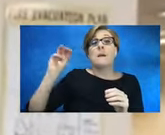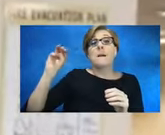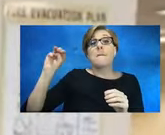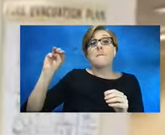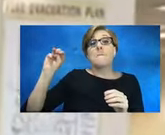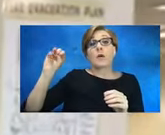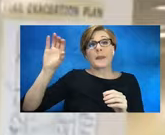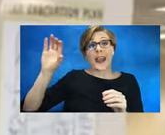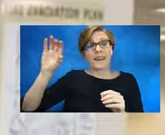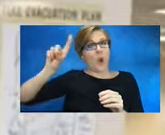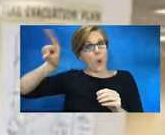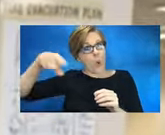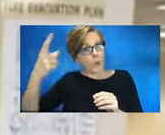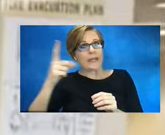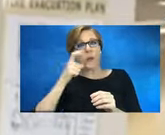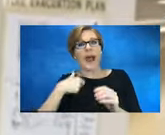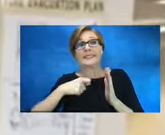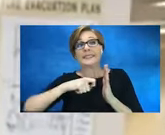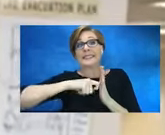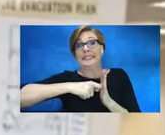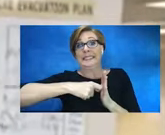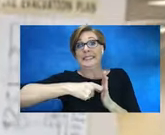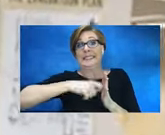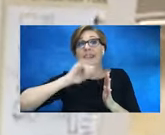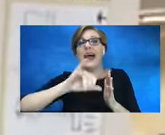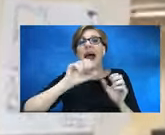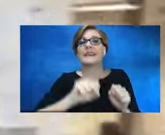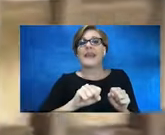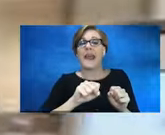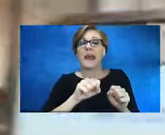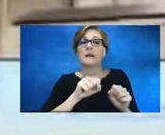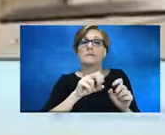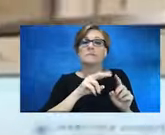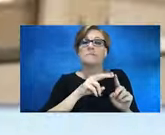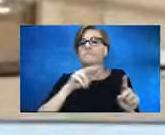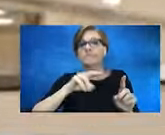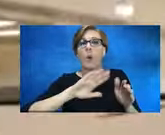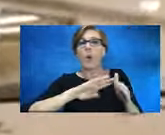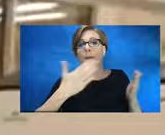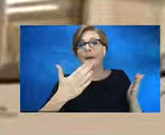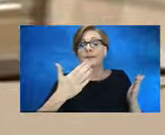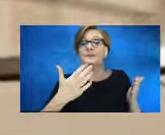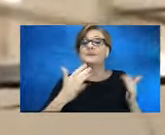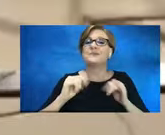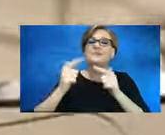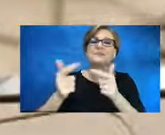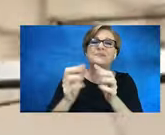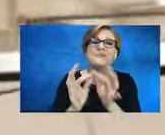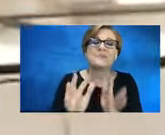those. It's not a generic port blocker, they're customized for us. I wanted to show you actually their